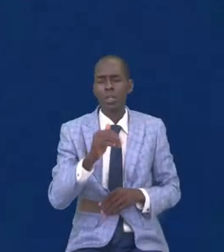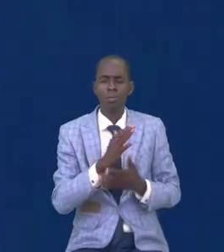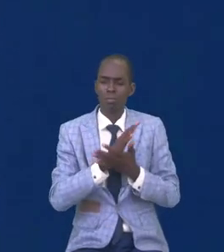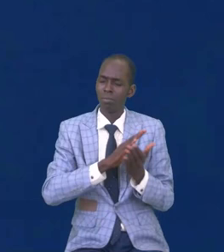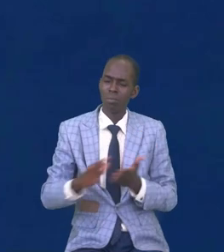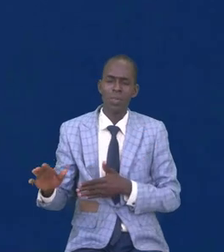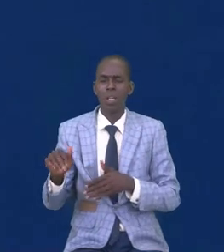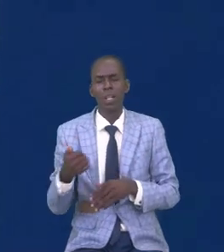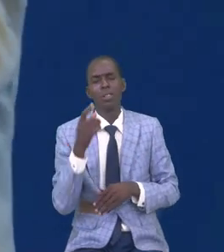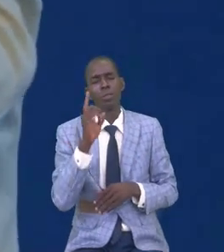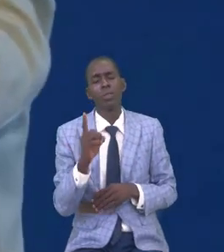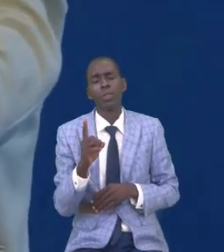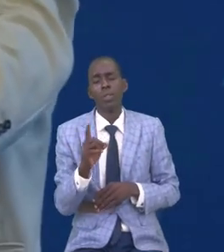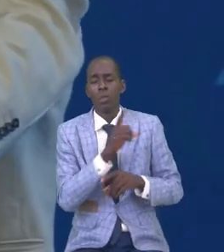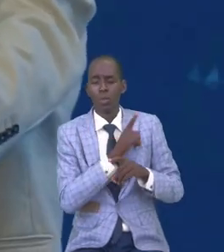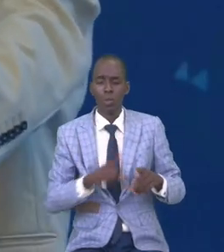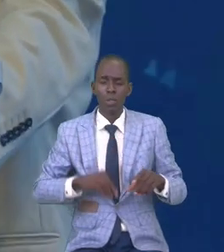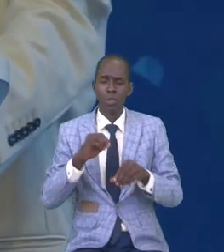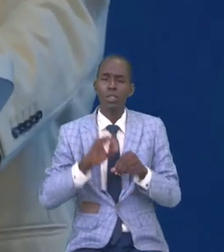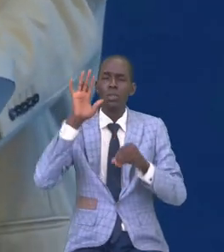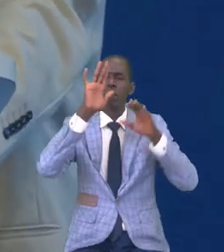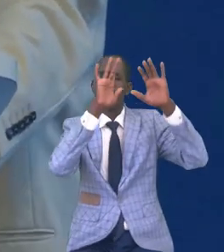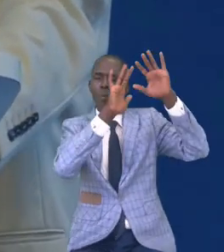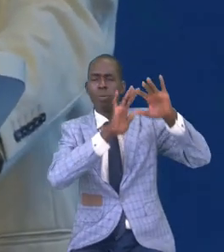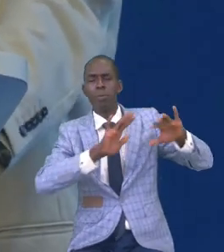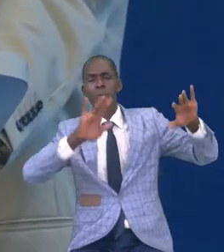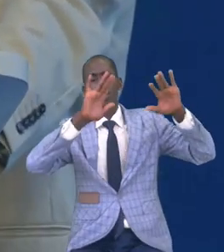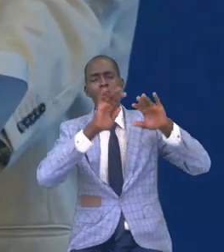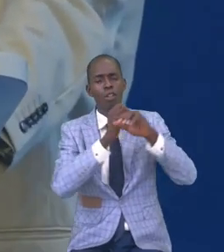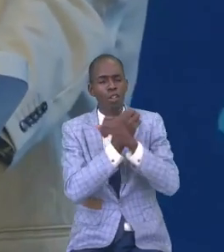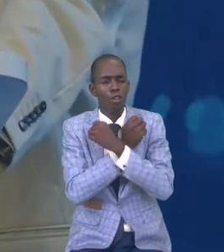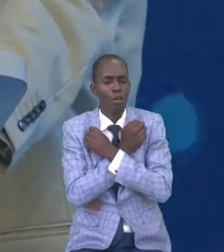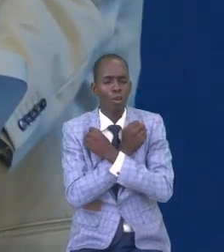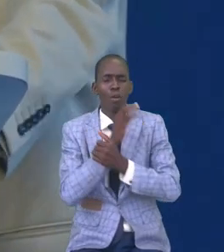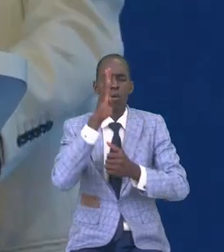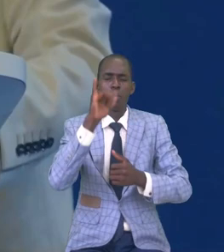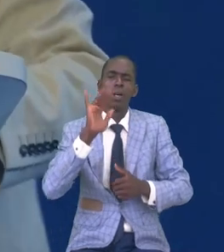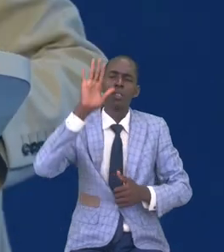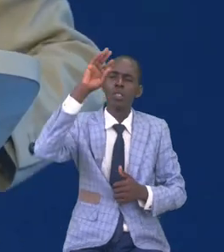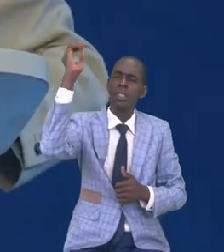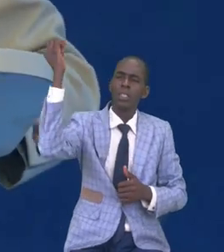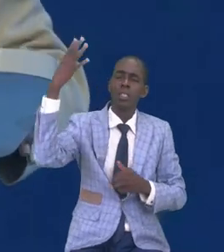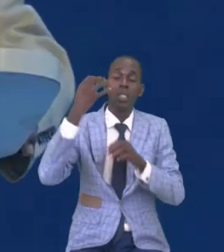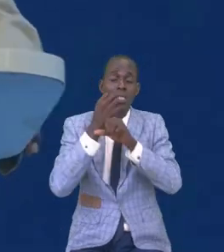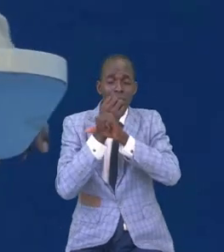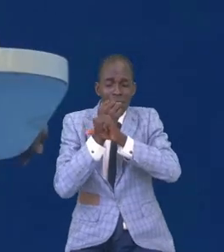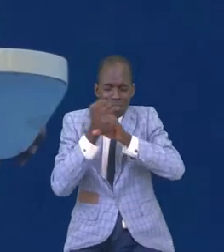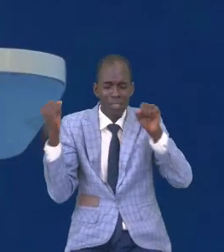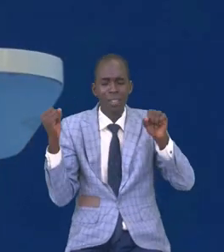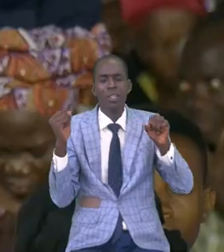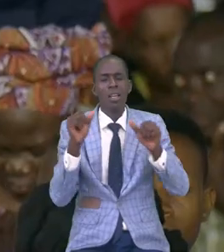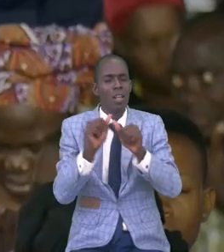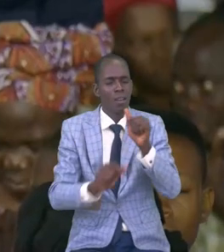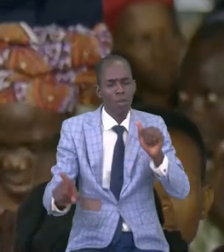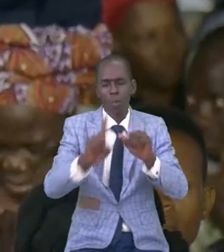Lord, in your mercy, in your love, by your grace, save